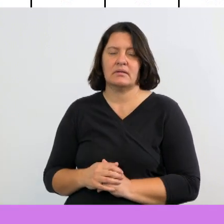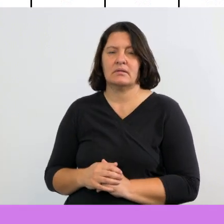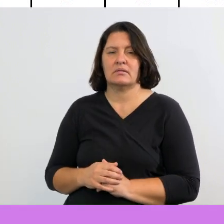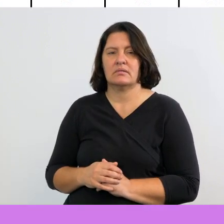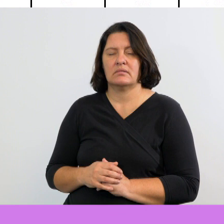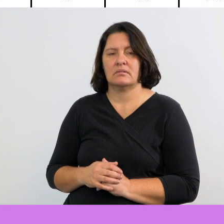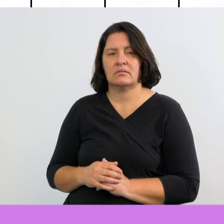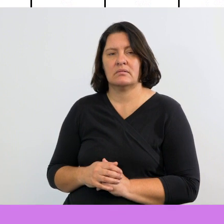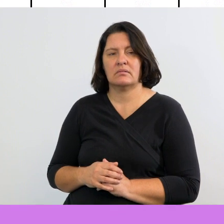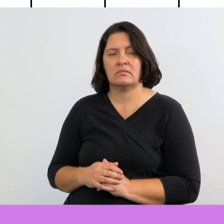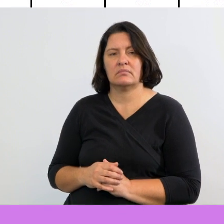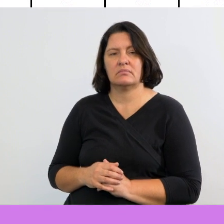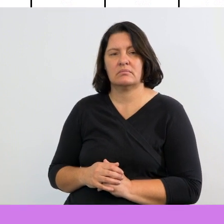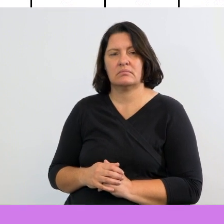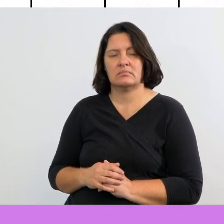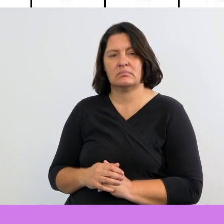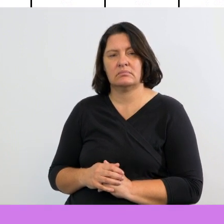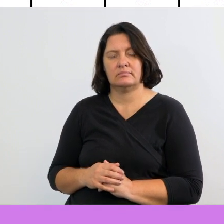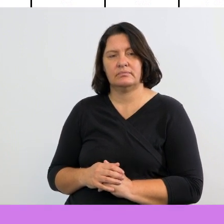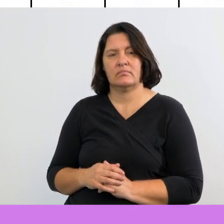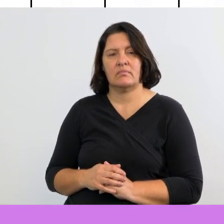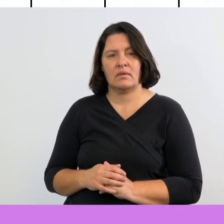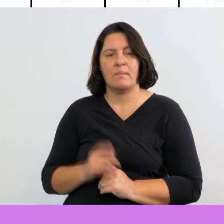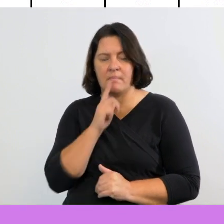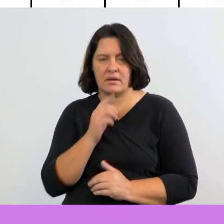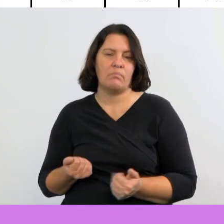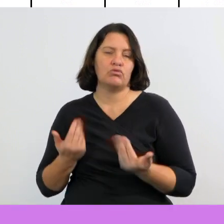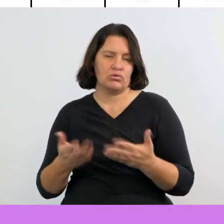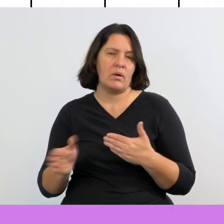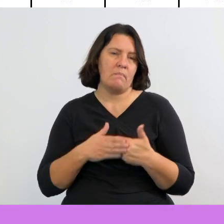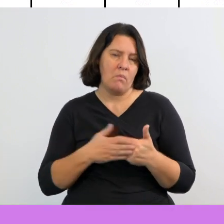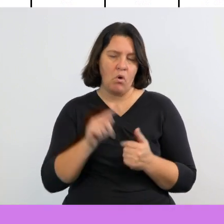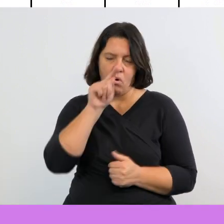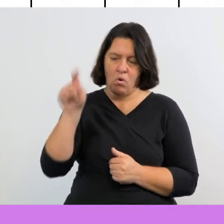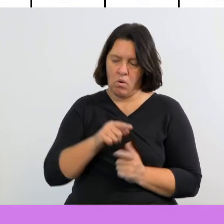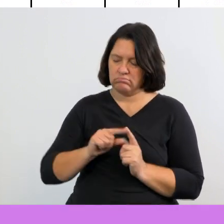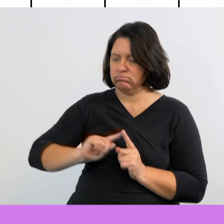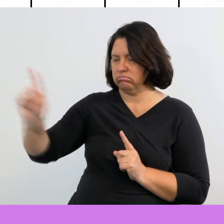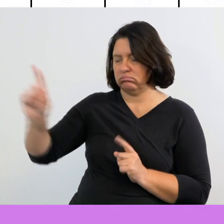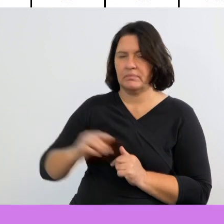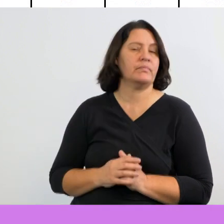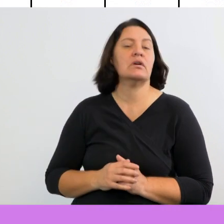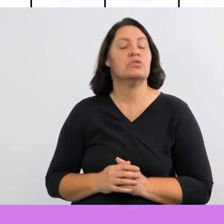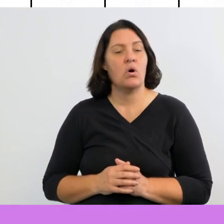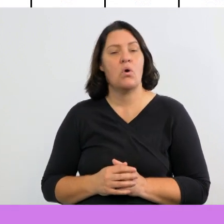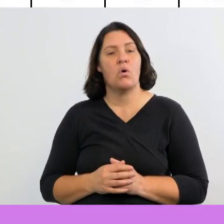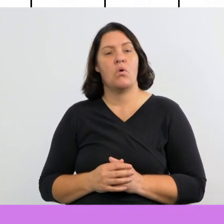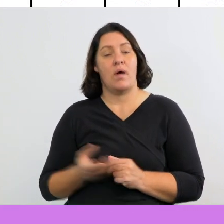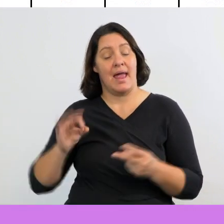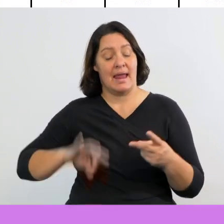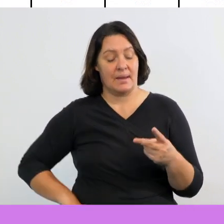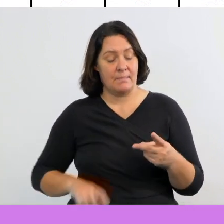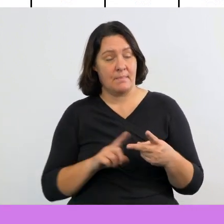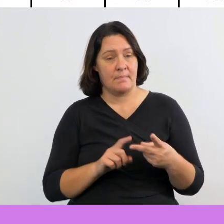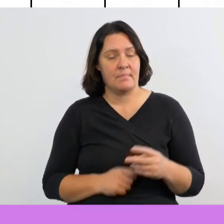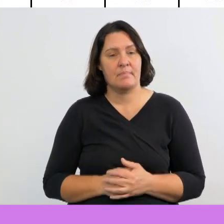combine all of these ones. Okay, and it means she can produce more bags. All right, let's then look at our